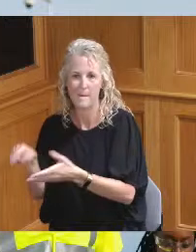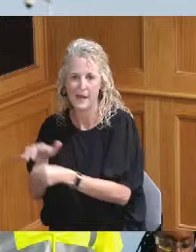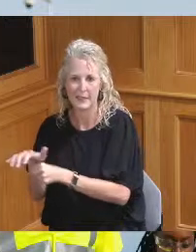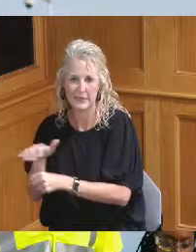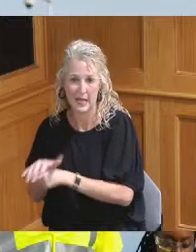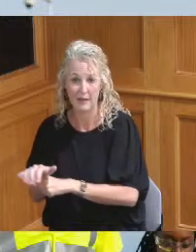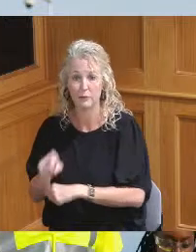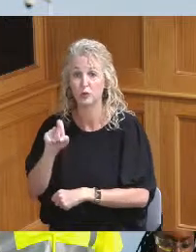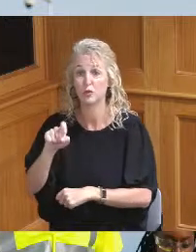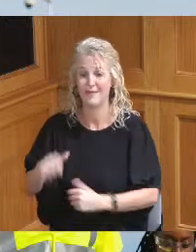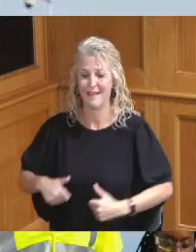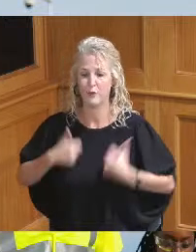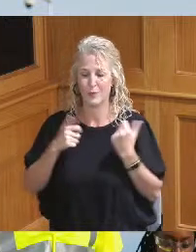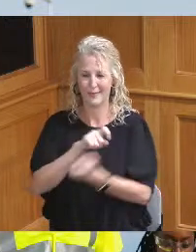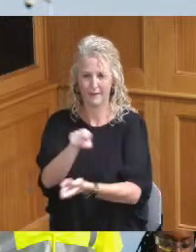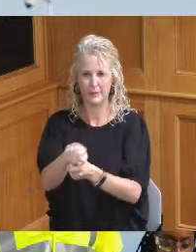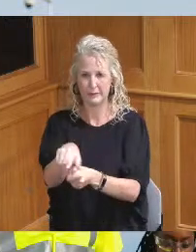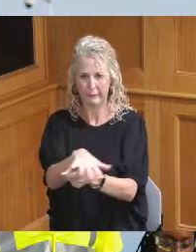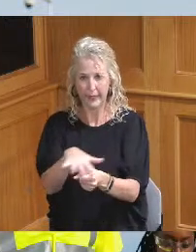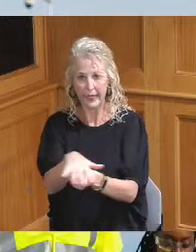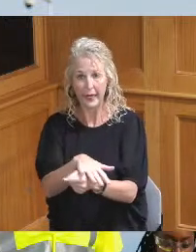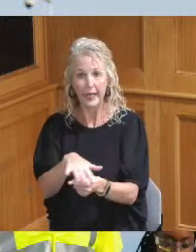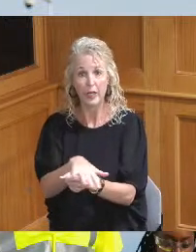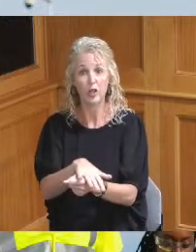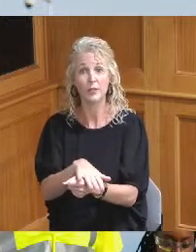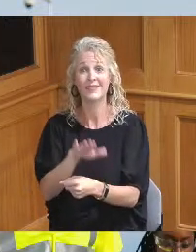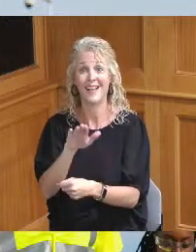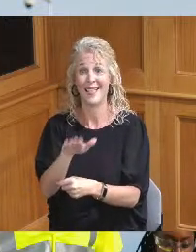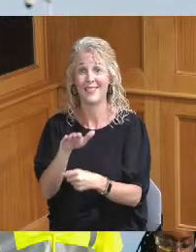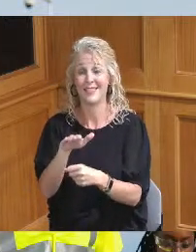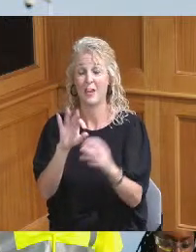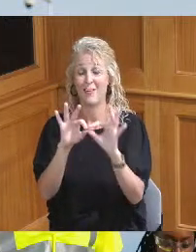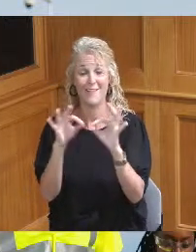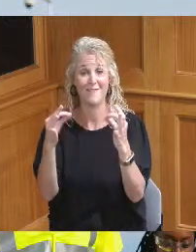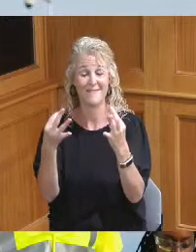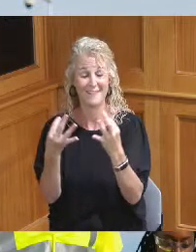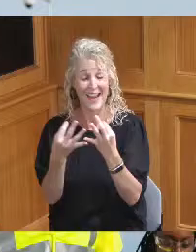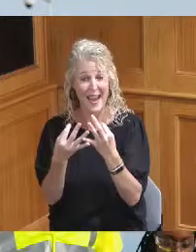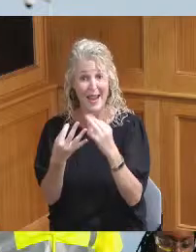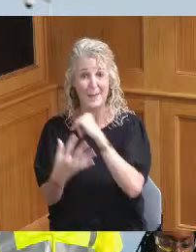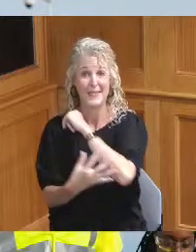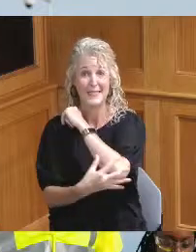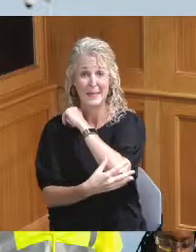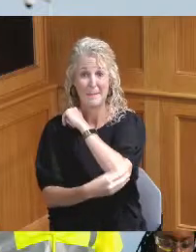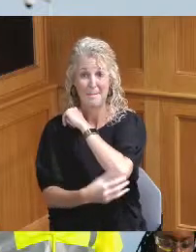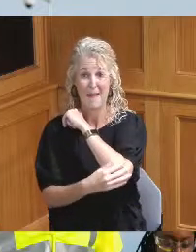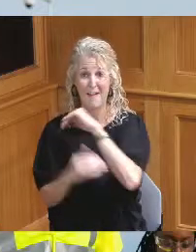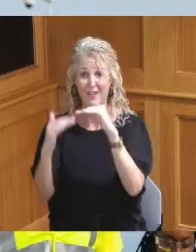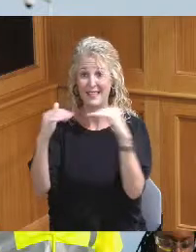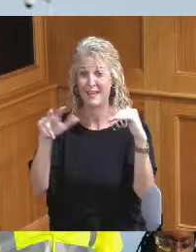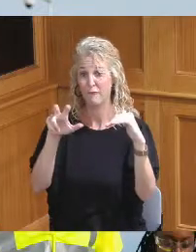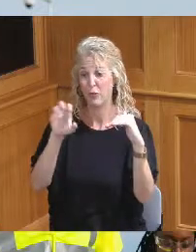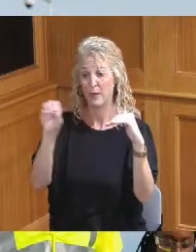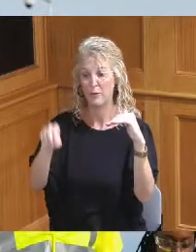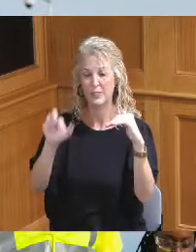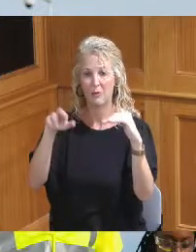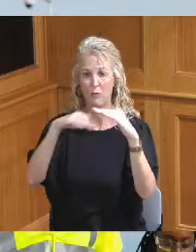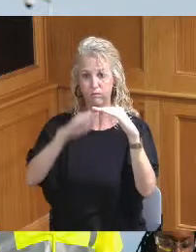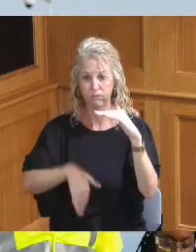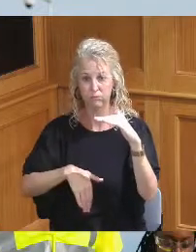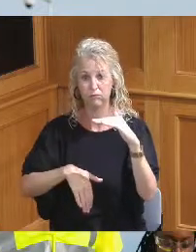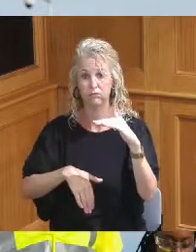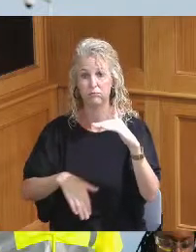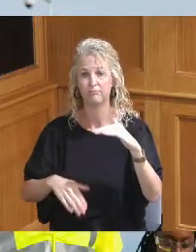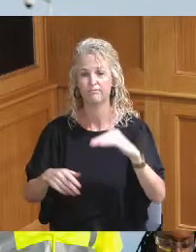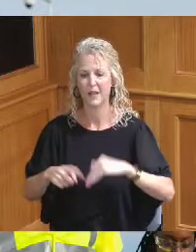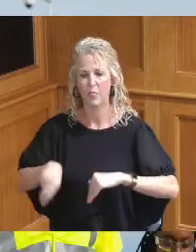qualified census tracts, and that are at a household poverty level of 300% or below. Some of our referral sources